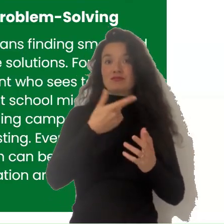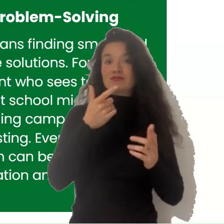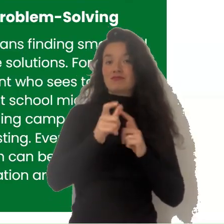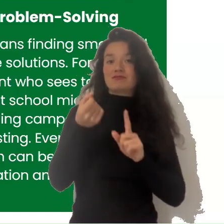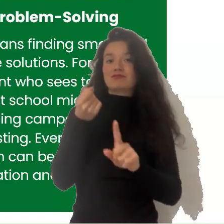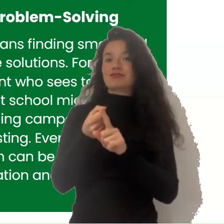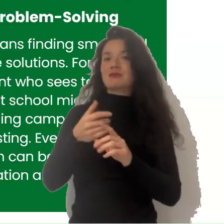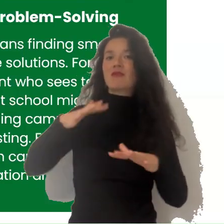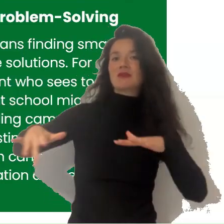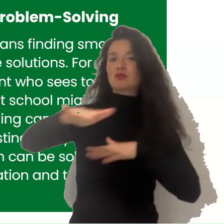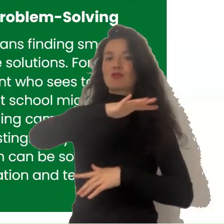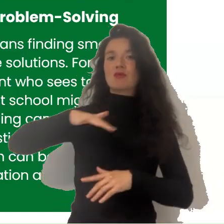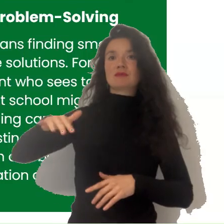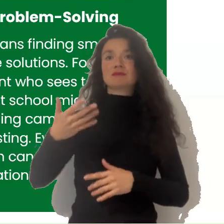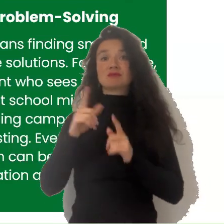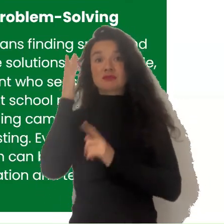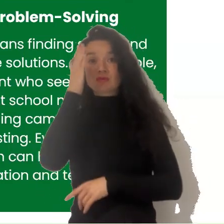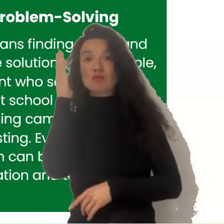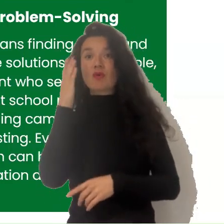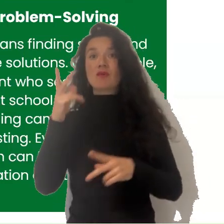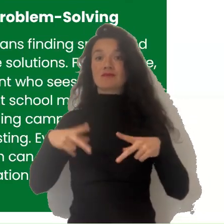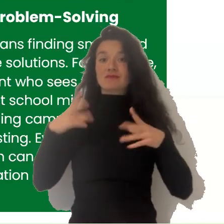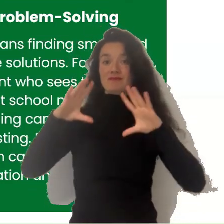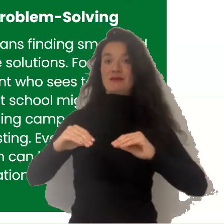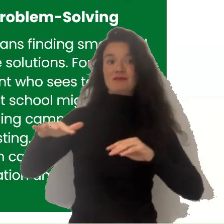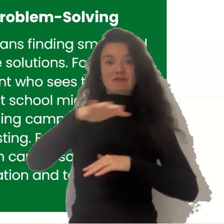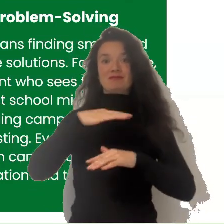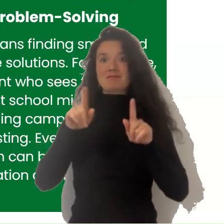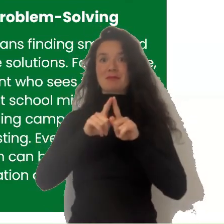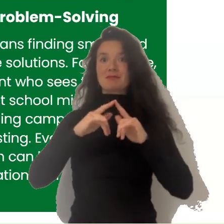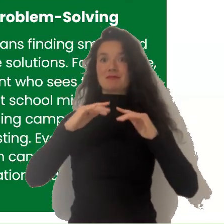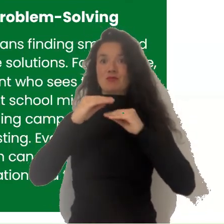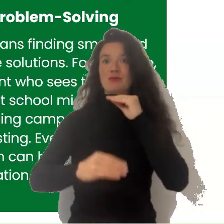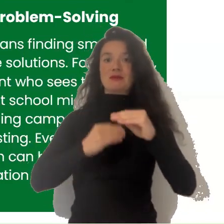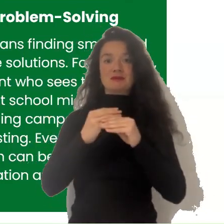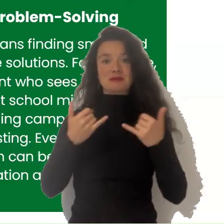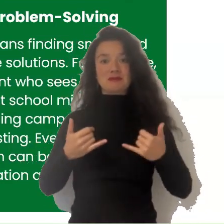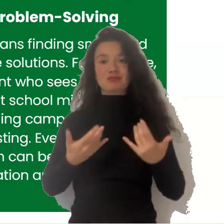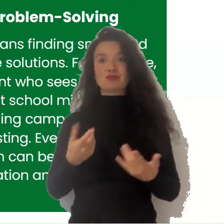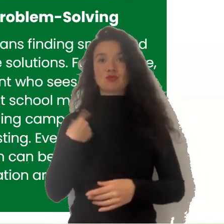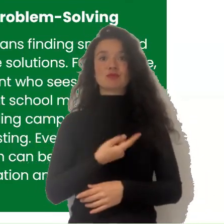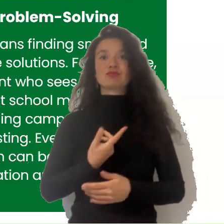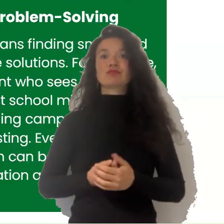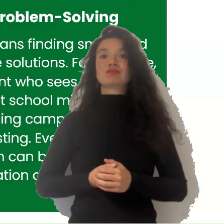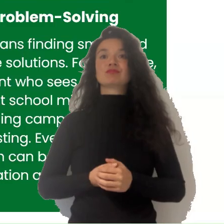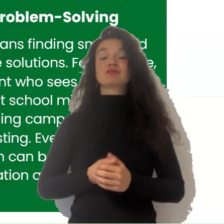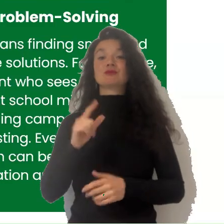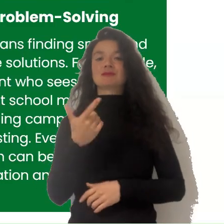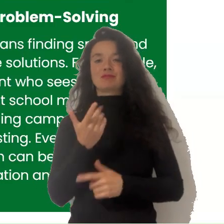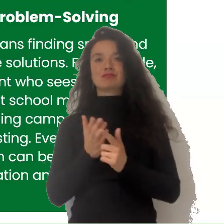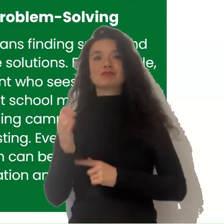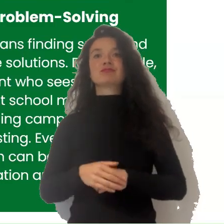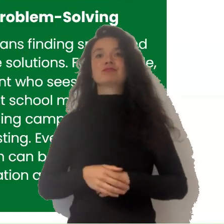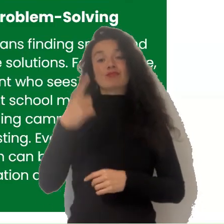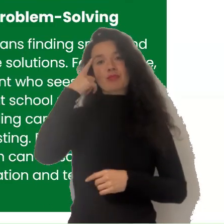live in the same planet with us. The other one is system thinking, and this